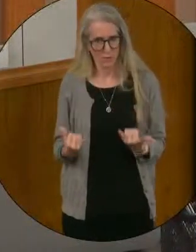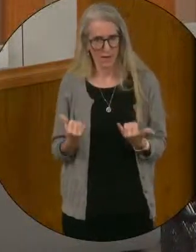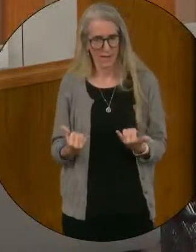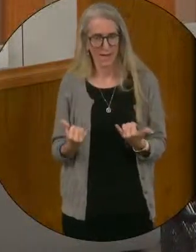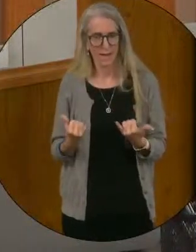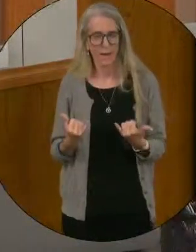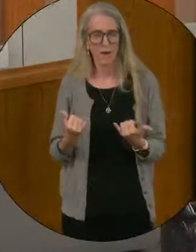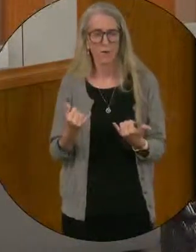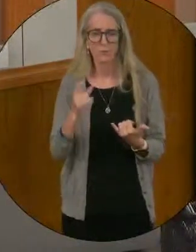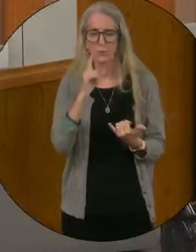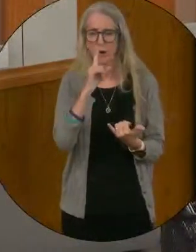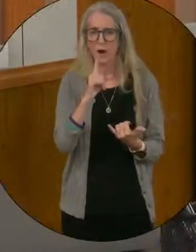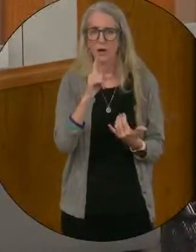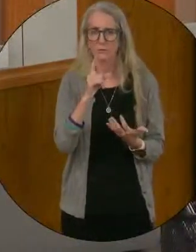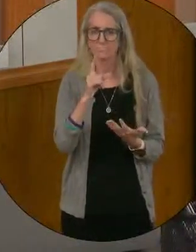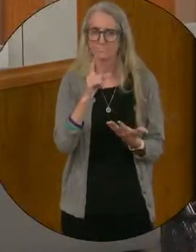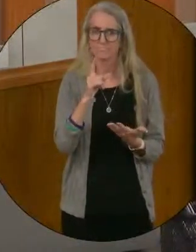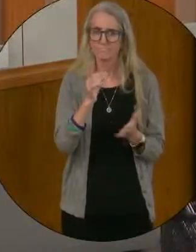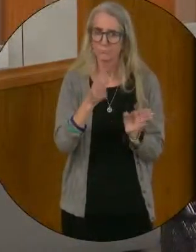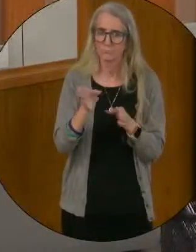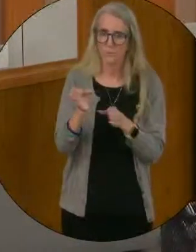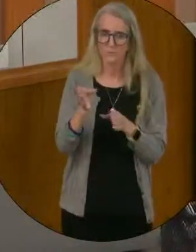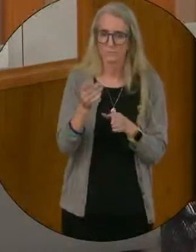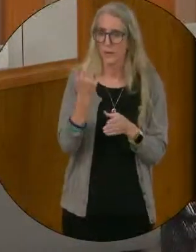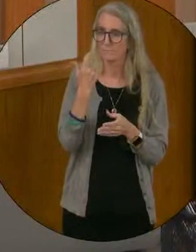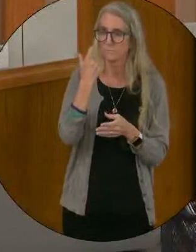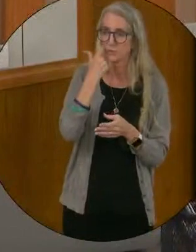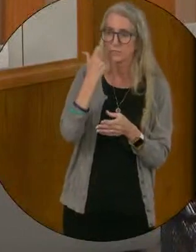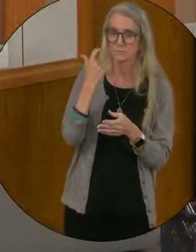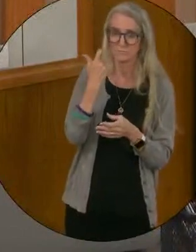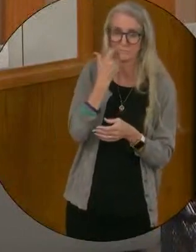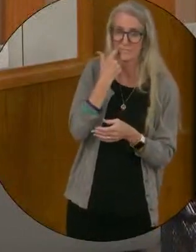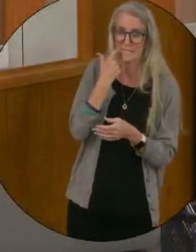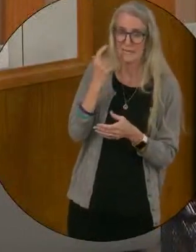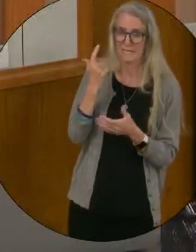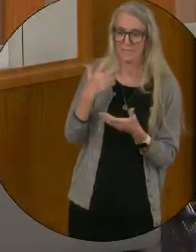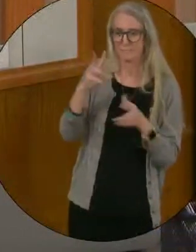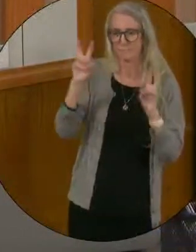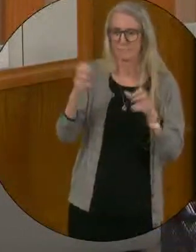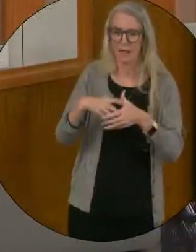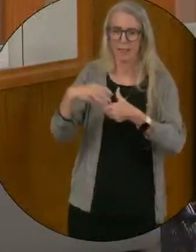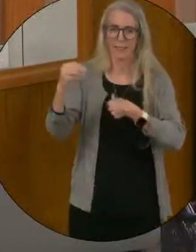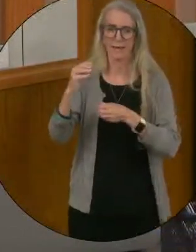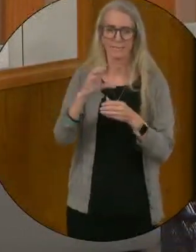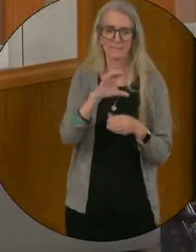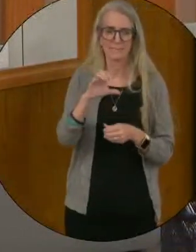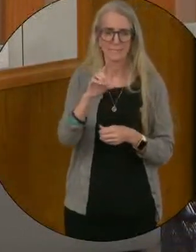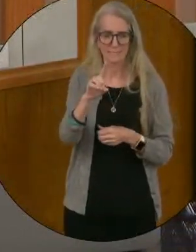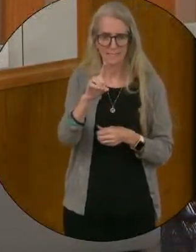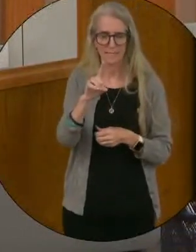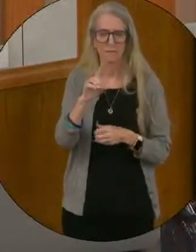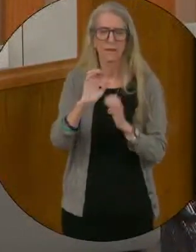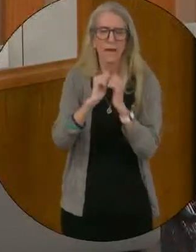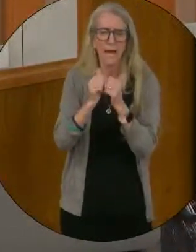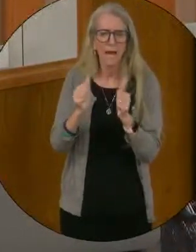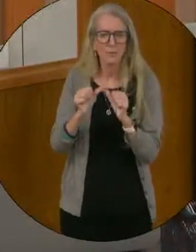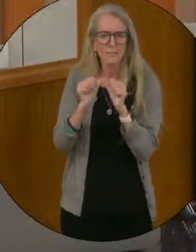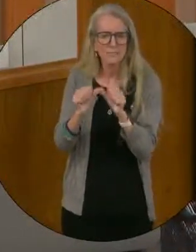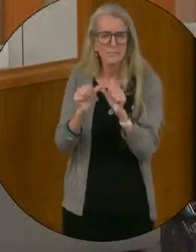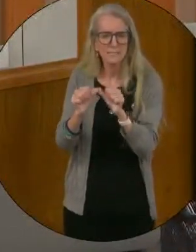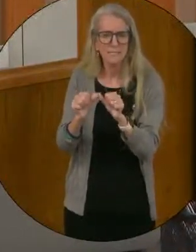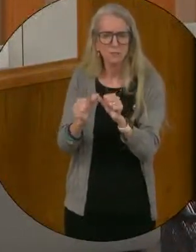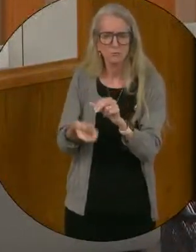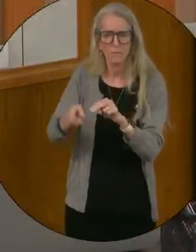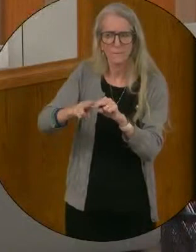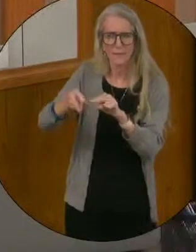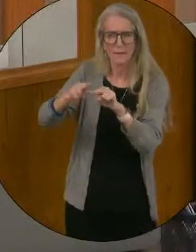are, preparing to have just recently left our school district. How do we continue to build on what we've done